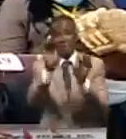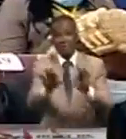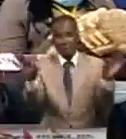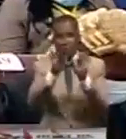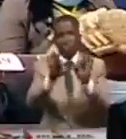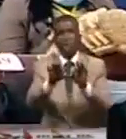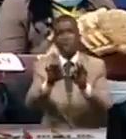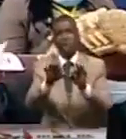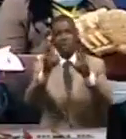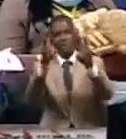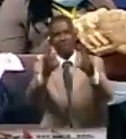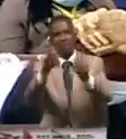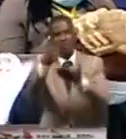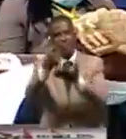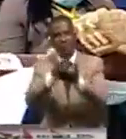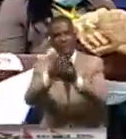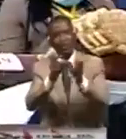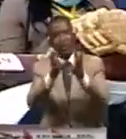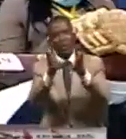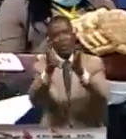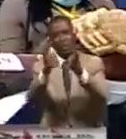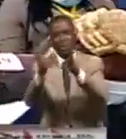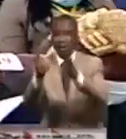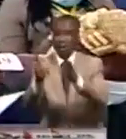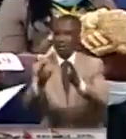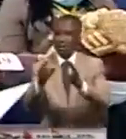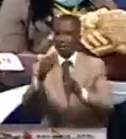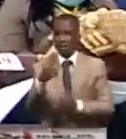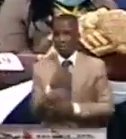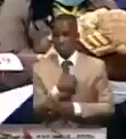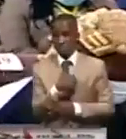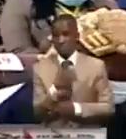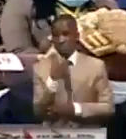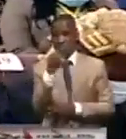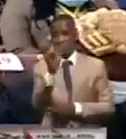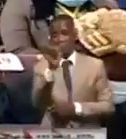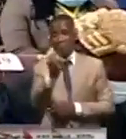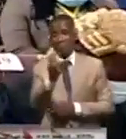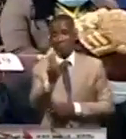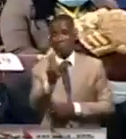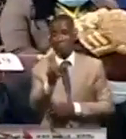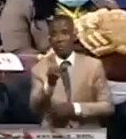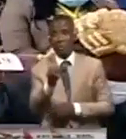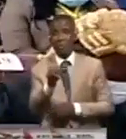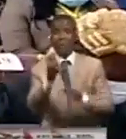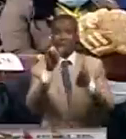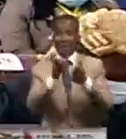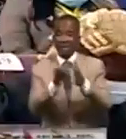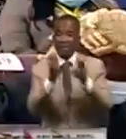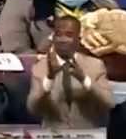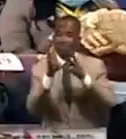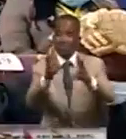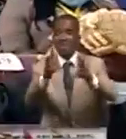case management process. And my respectful submission is that it is in that case